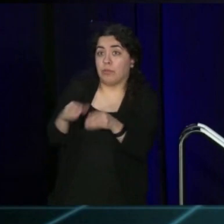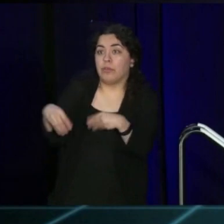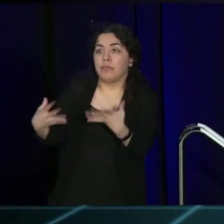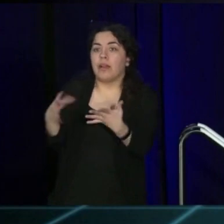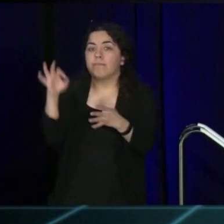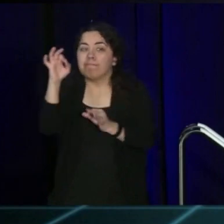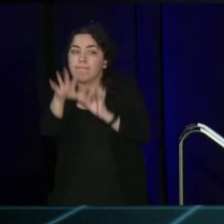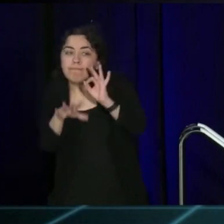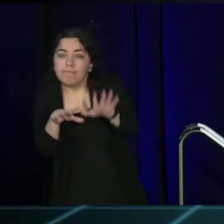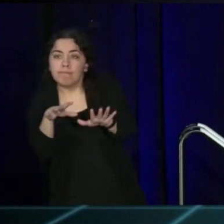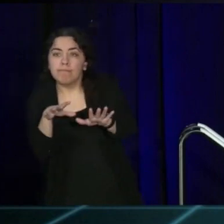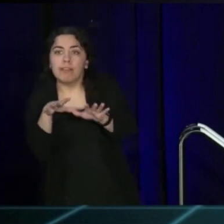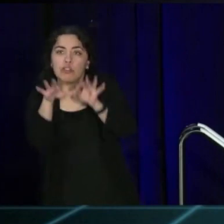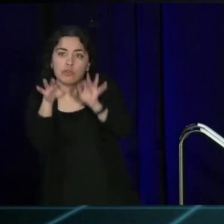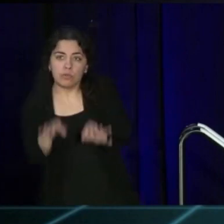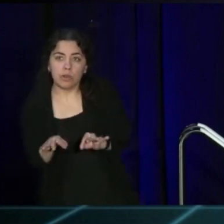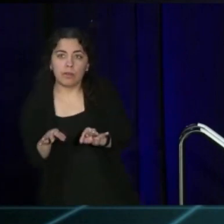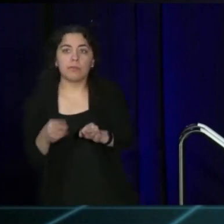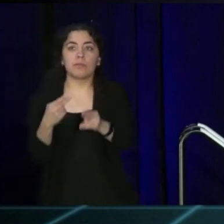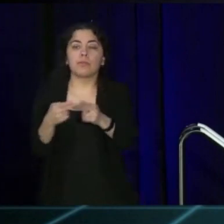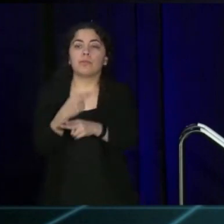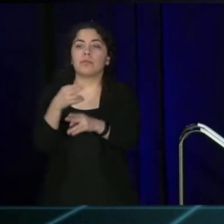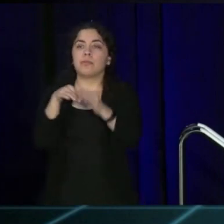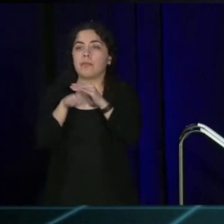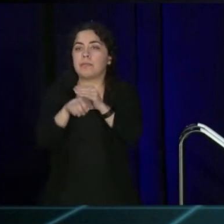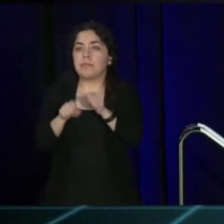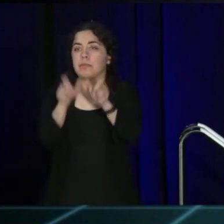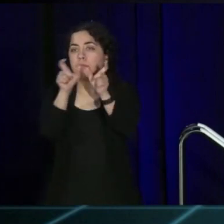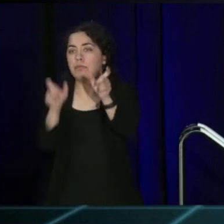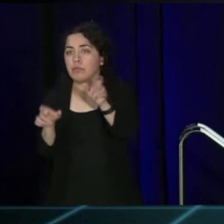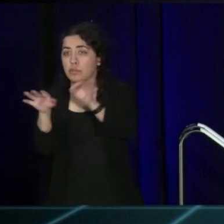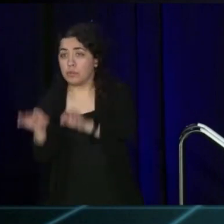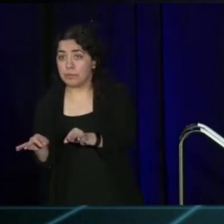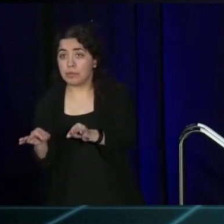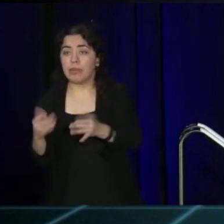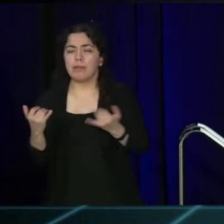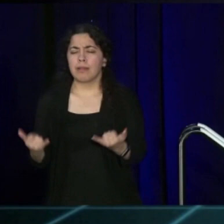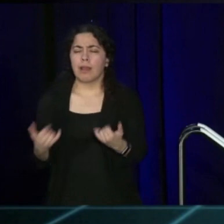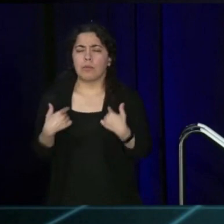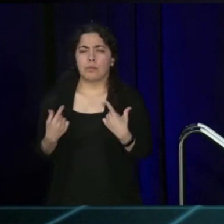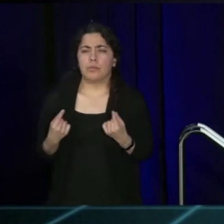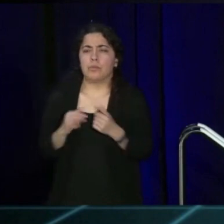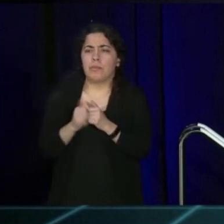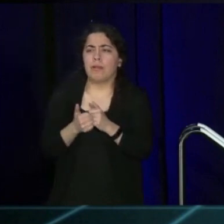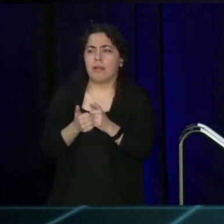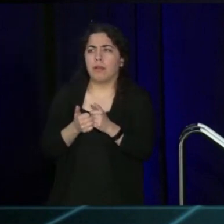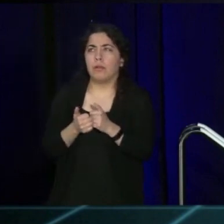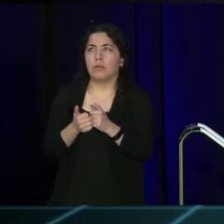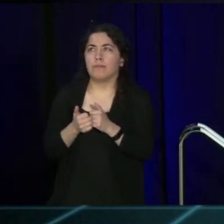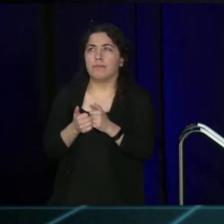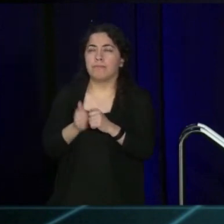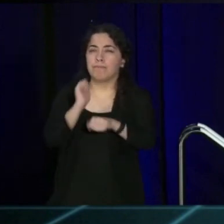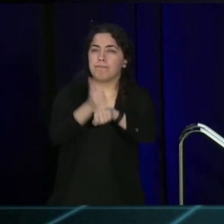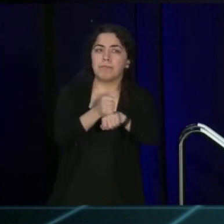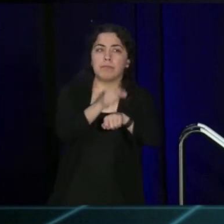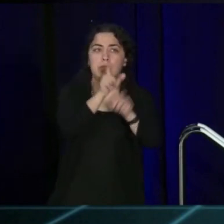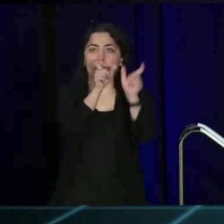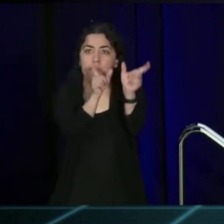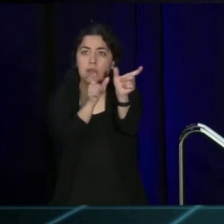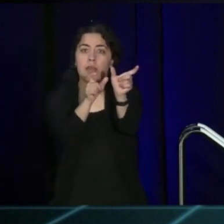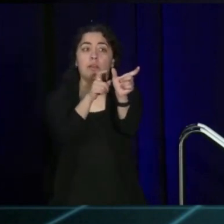instructions using accessible description, let's talk about how to mark required and optional fields in an accessible way as